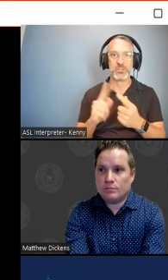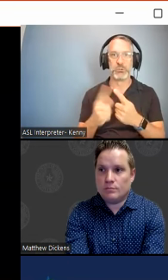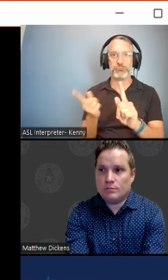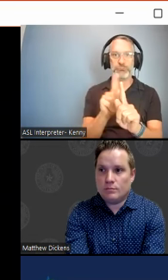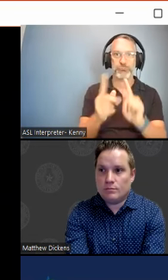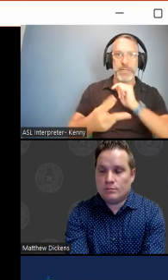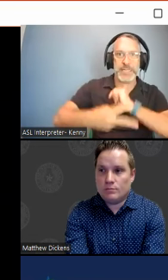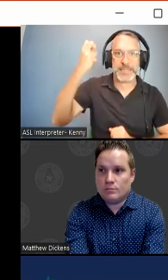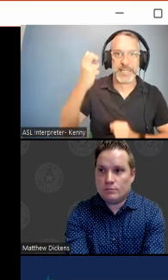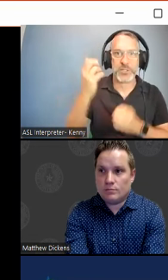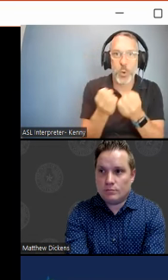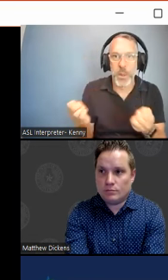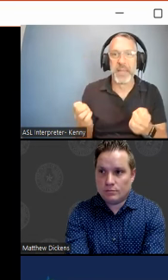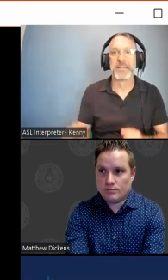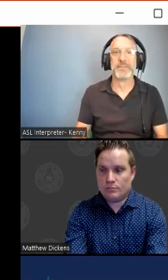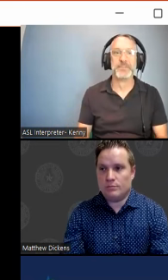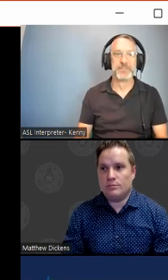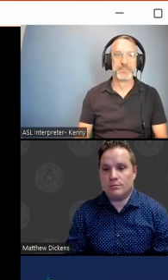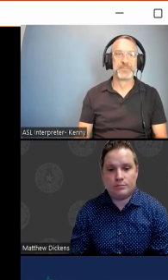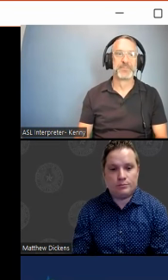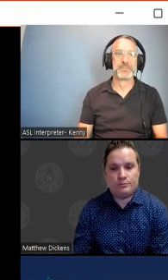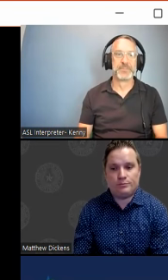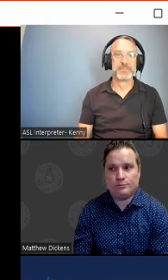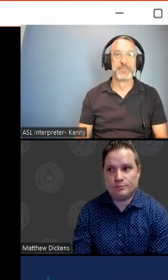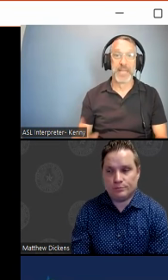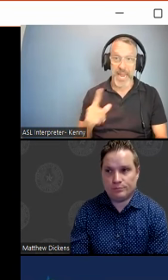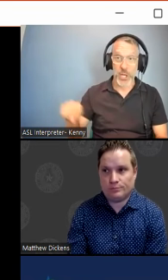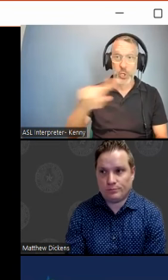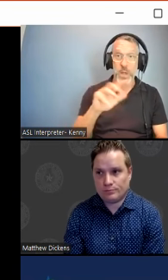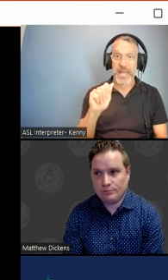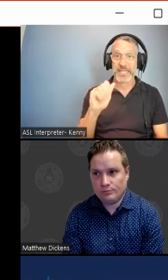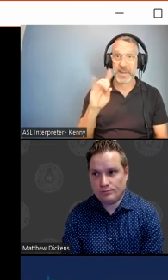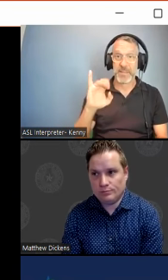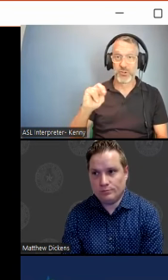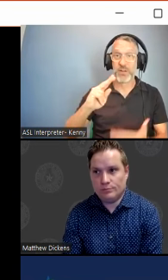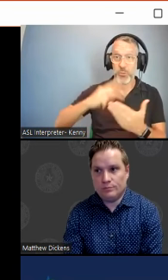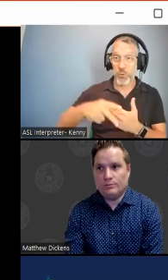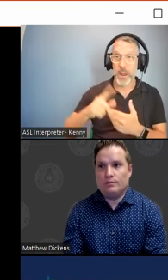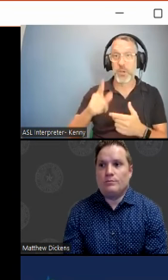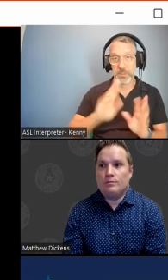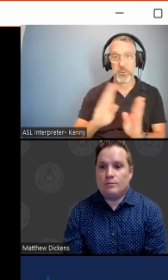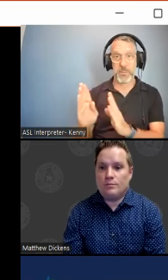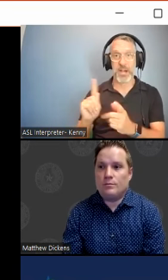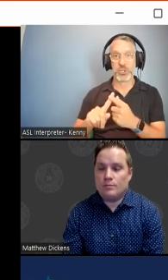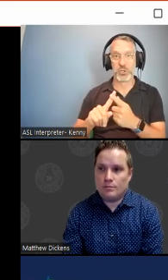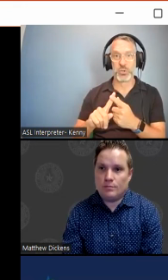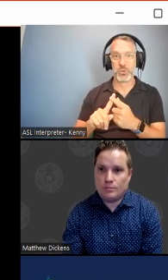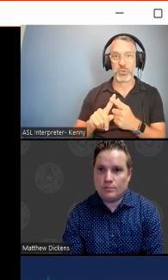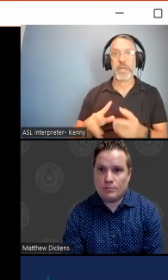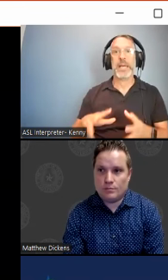just snatch their equipment out of their hand. And you as the administrator of the program, you must be prepared to take all the